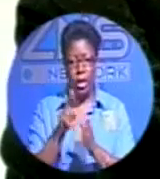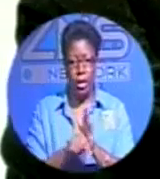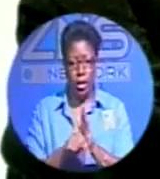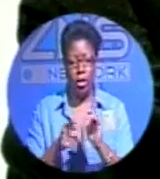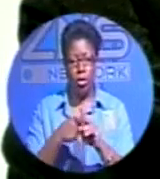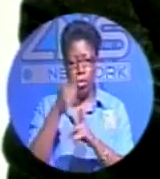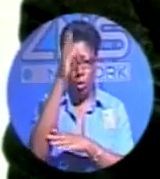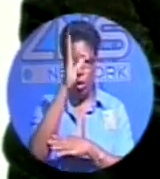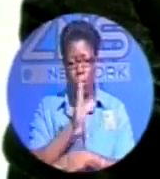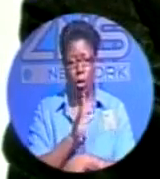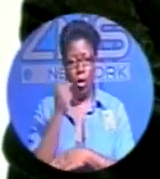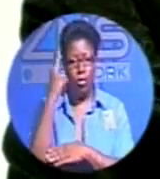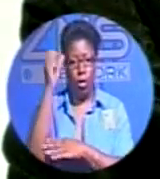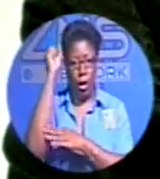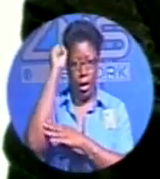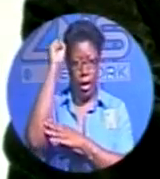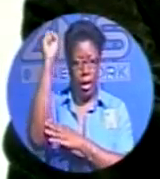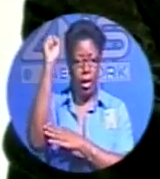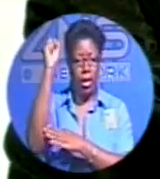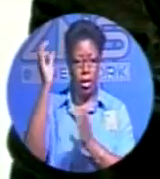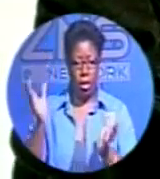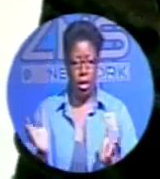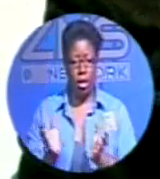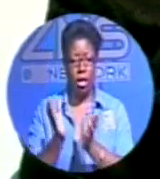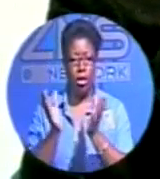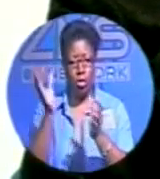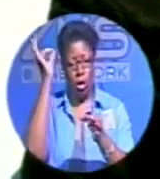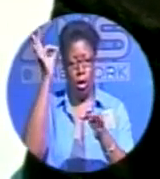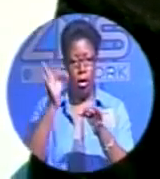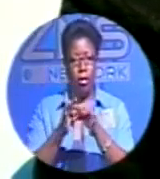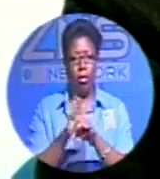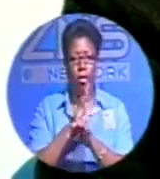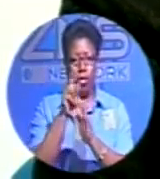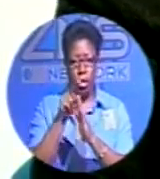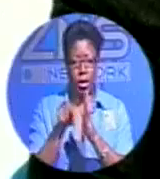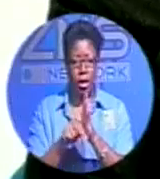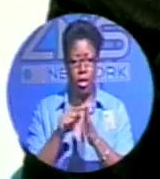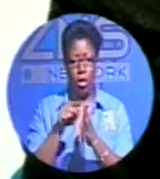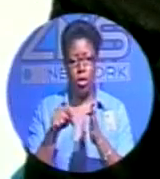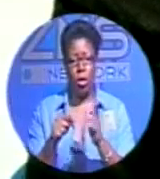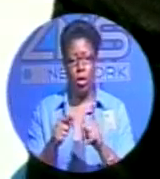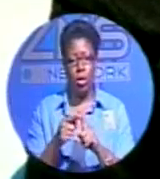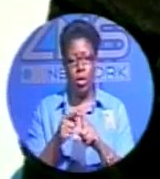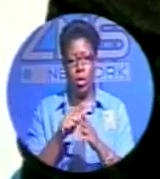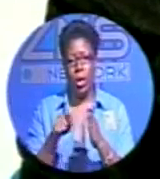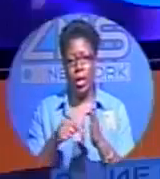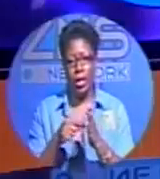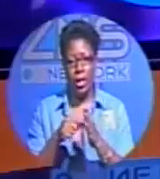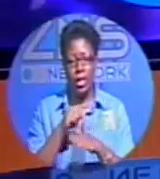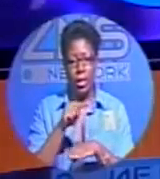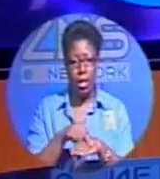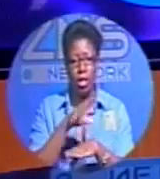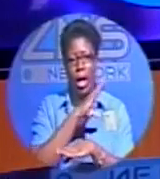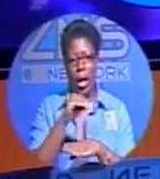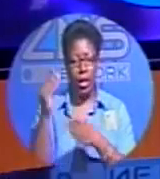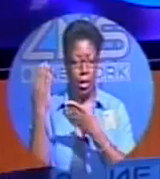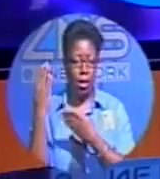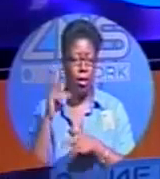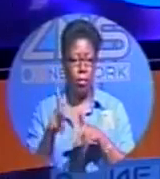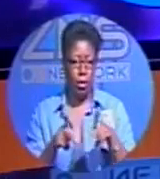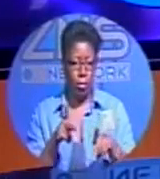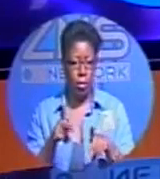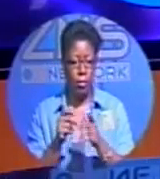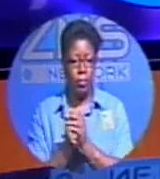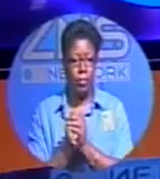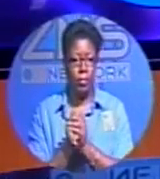for his continued immeasurable faithfulness to this nation and its people. Then it's on